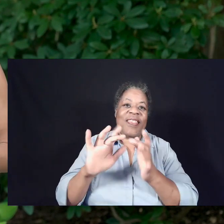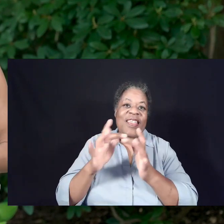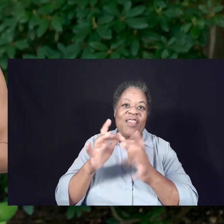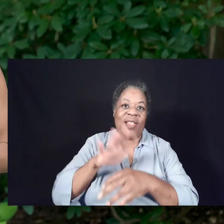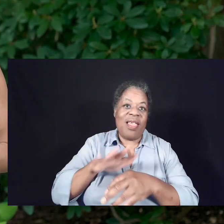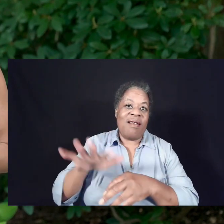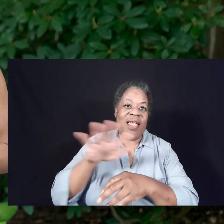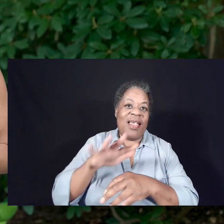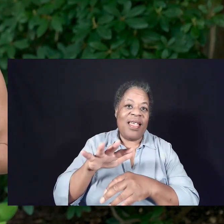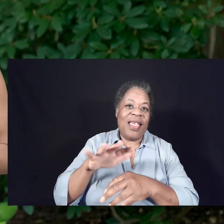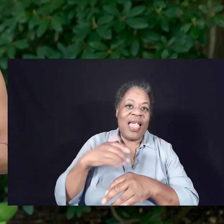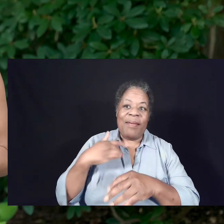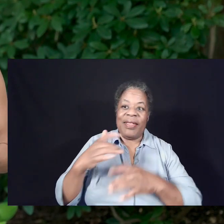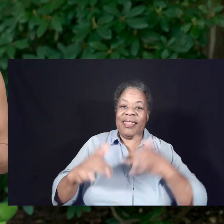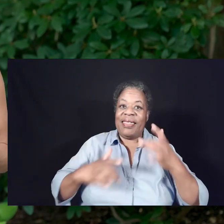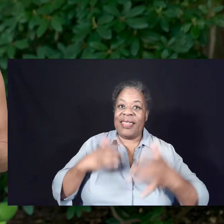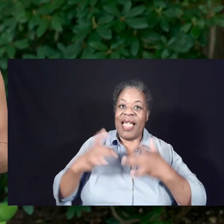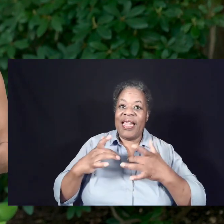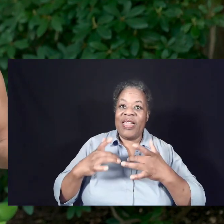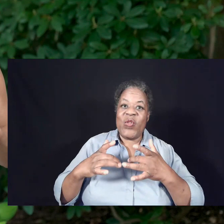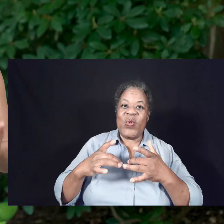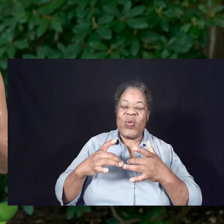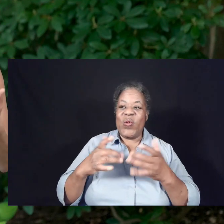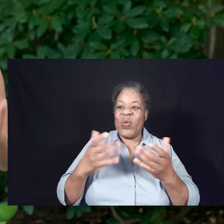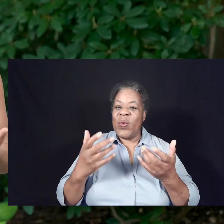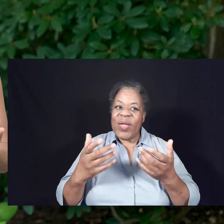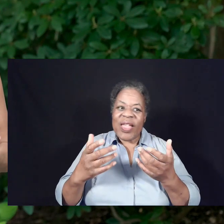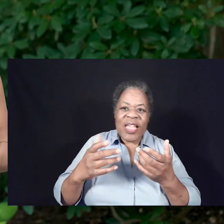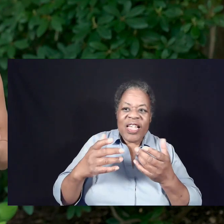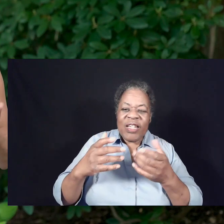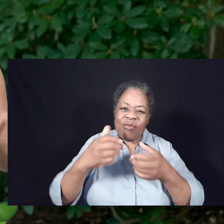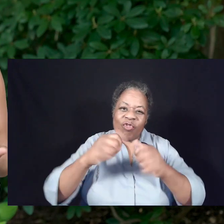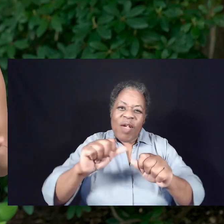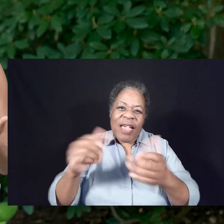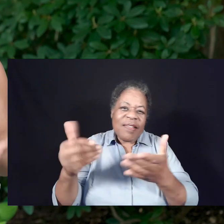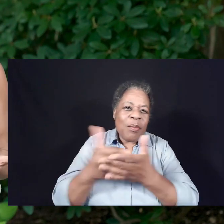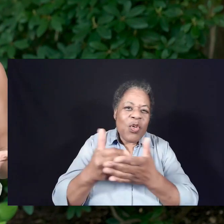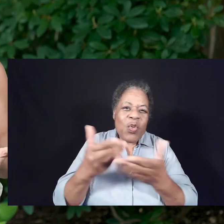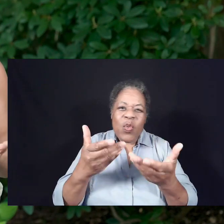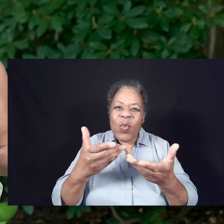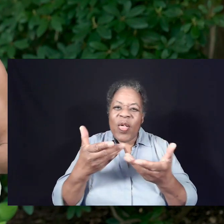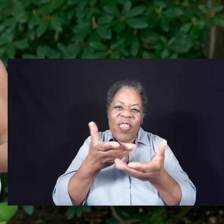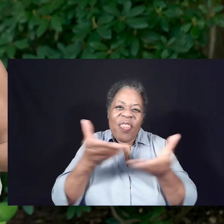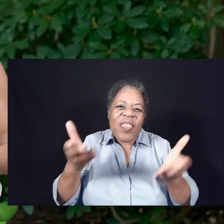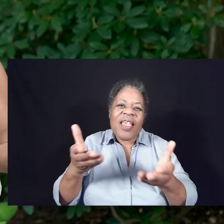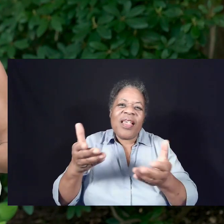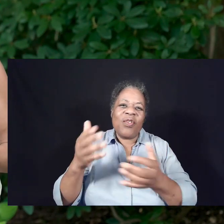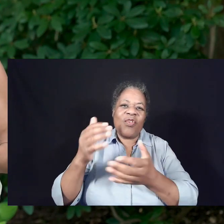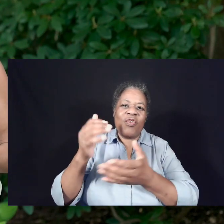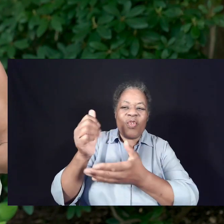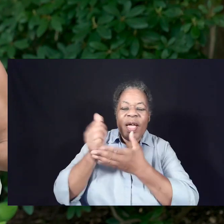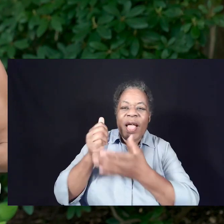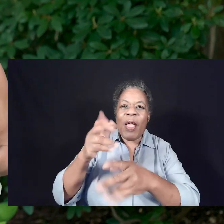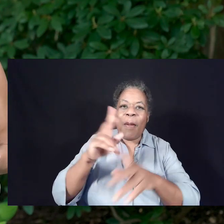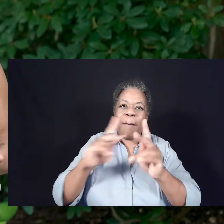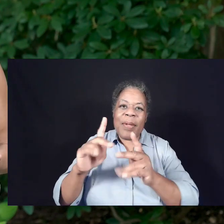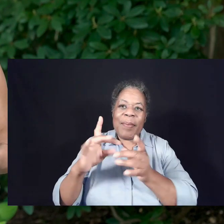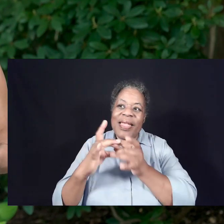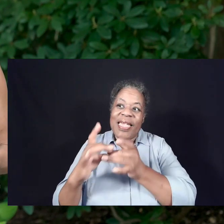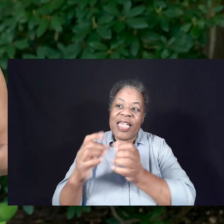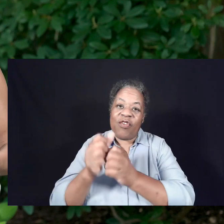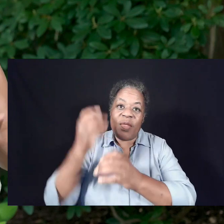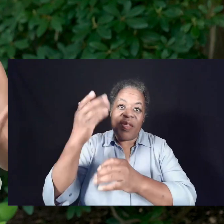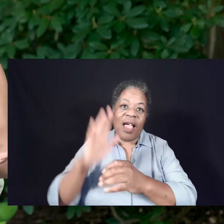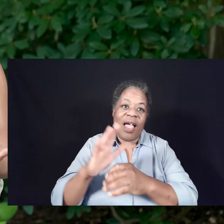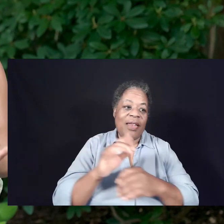to experiment this fall with some new ways for people to engage with God and this growing community. Pastor John's role as the online campus